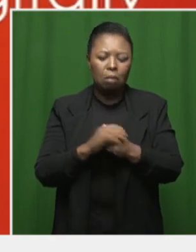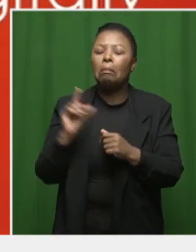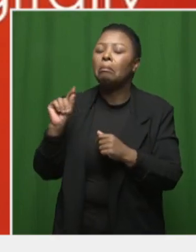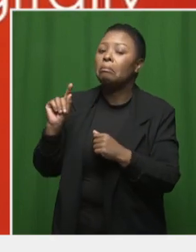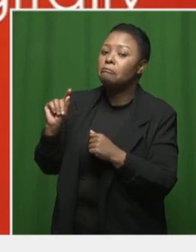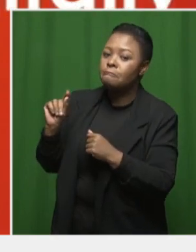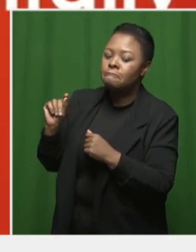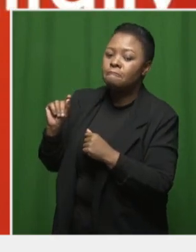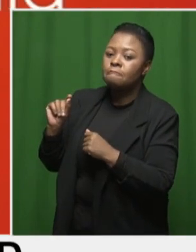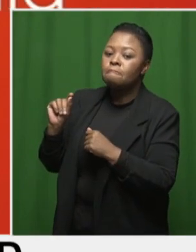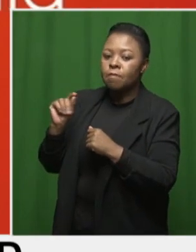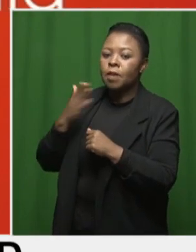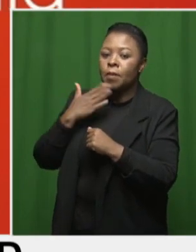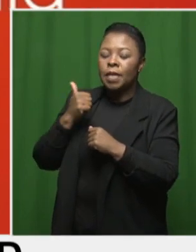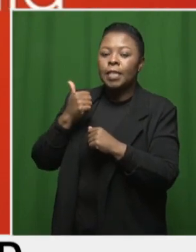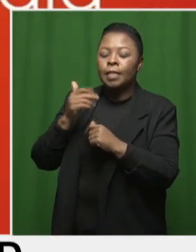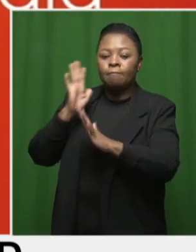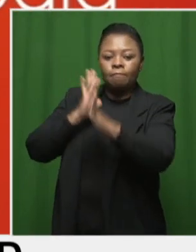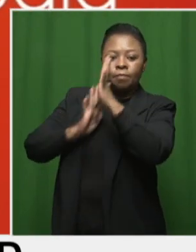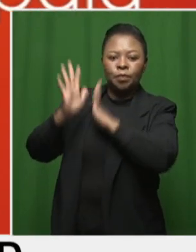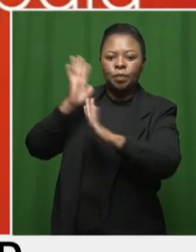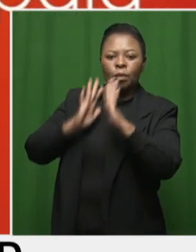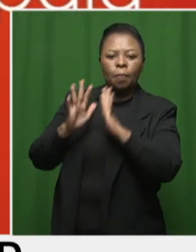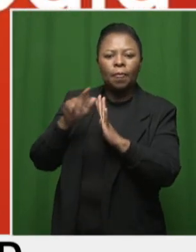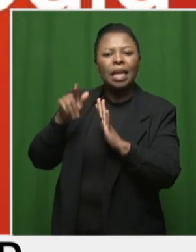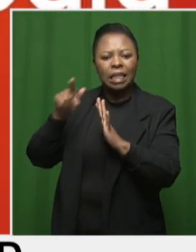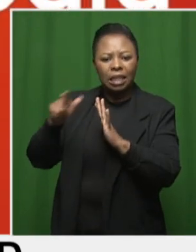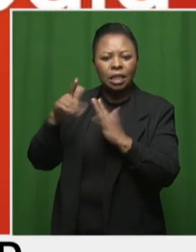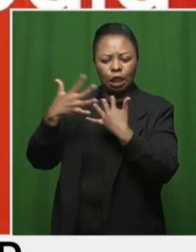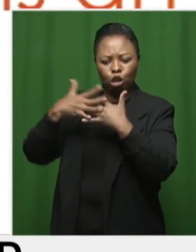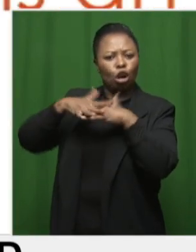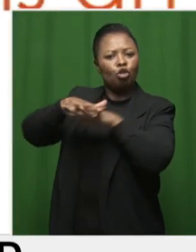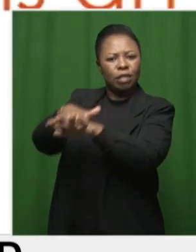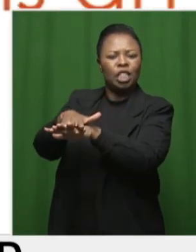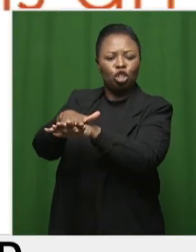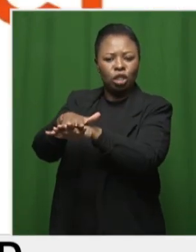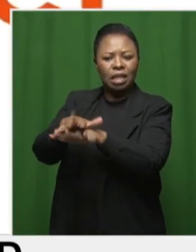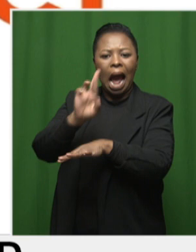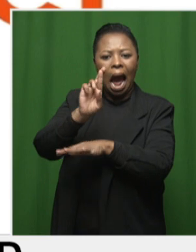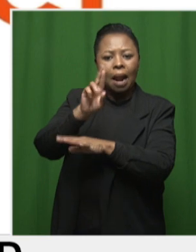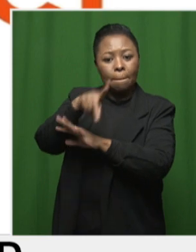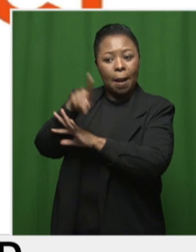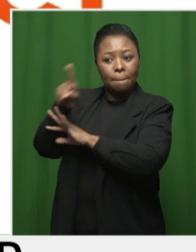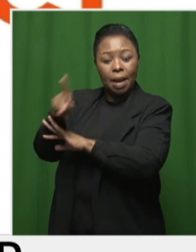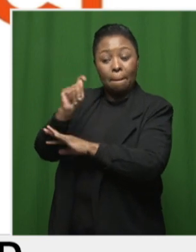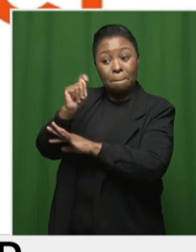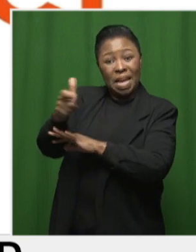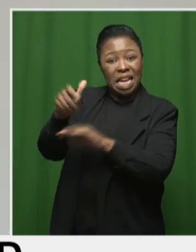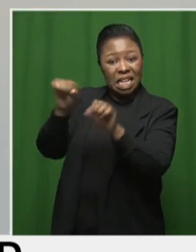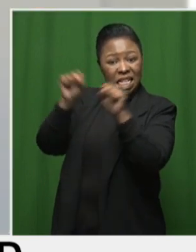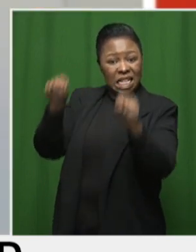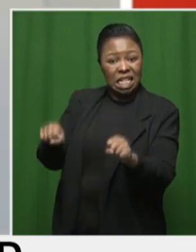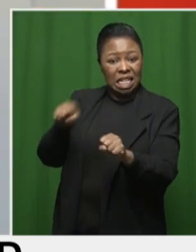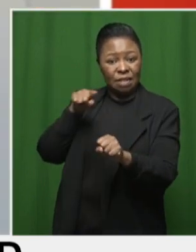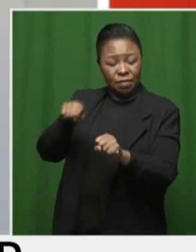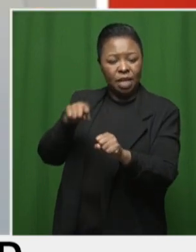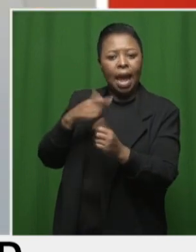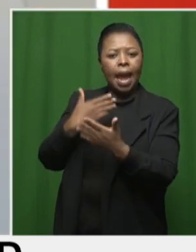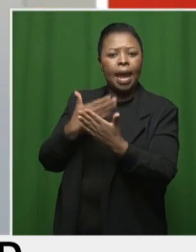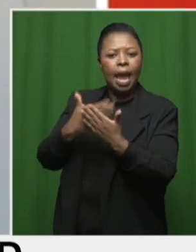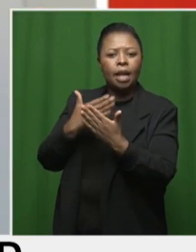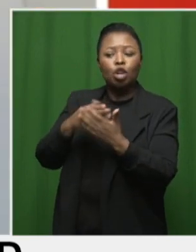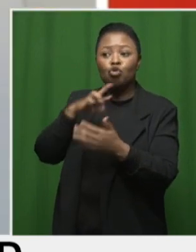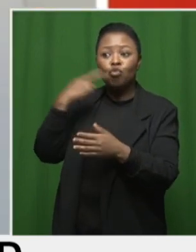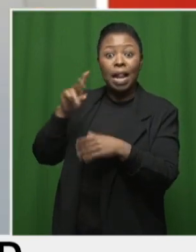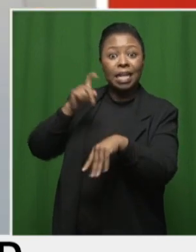Now, tell us more, and just lastly, about the potential, integration of RPP as a payment system that enables, real-time